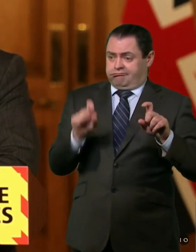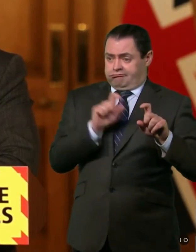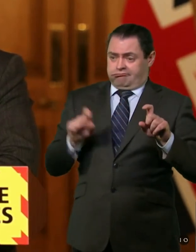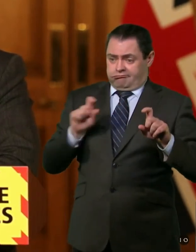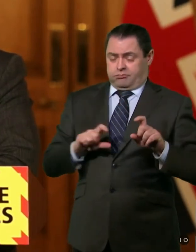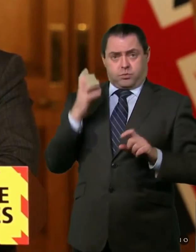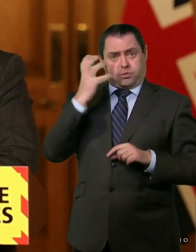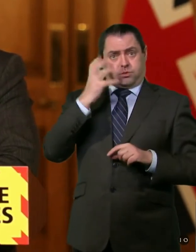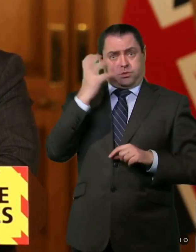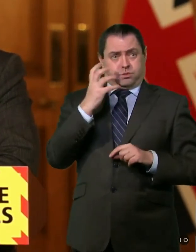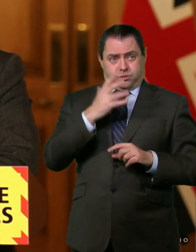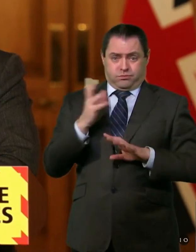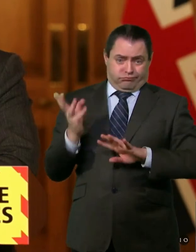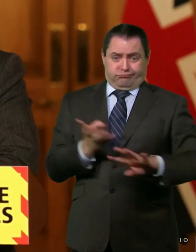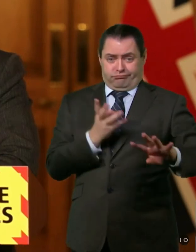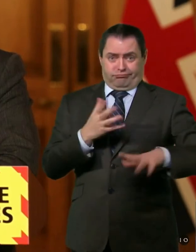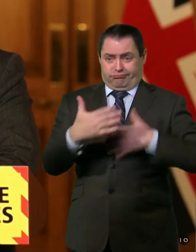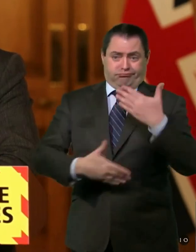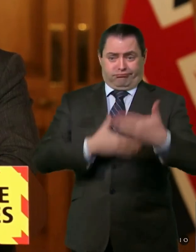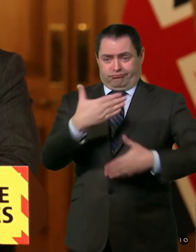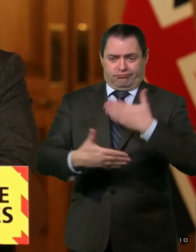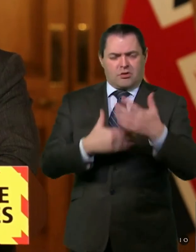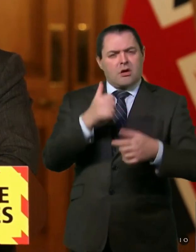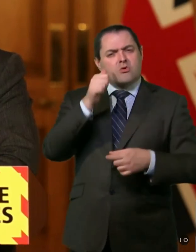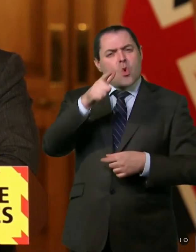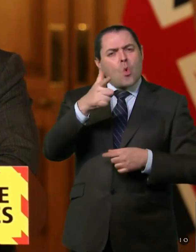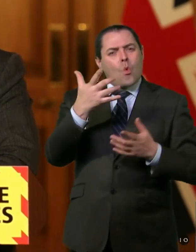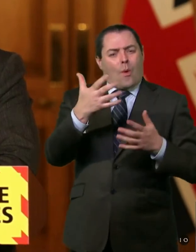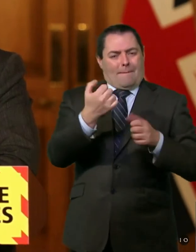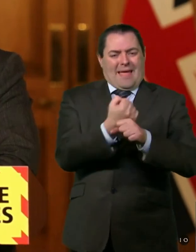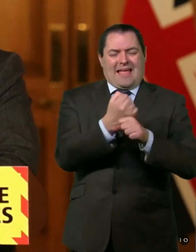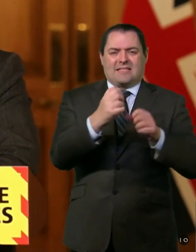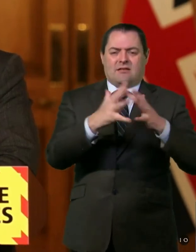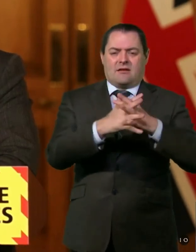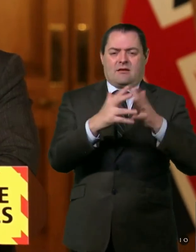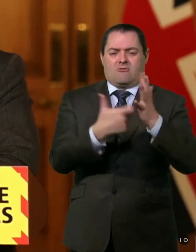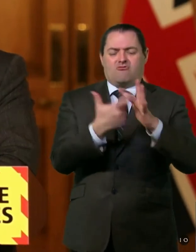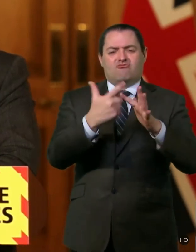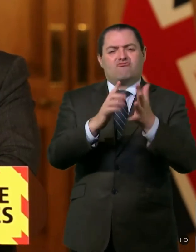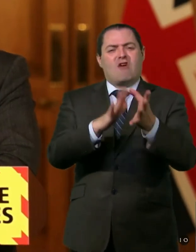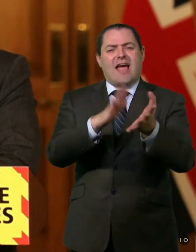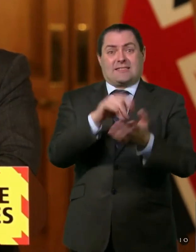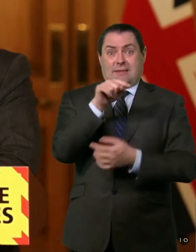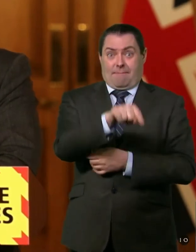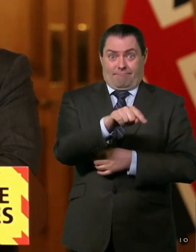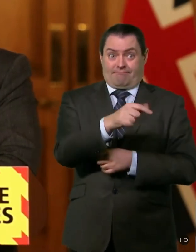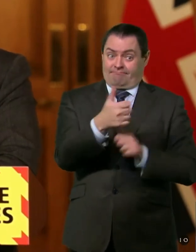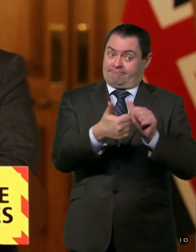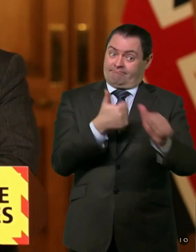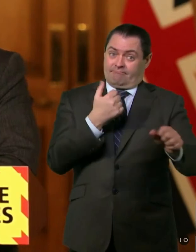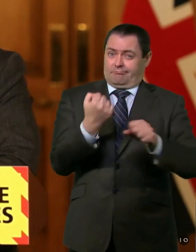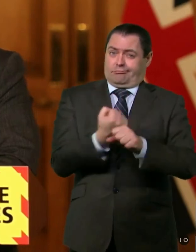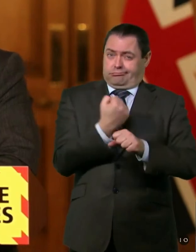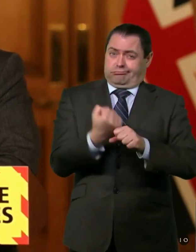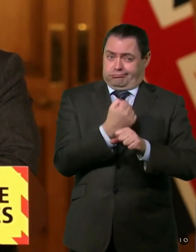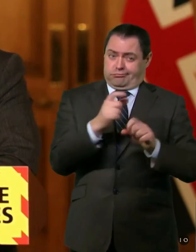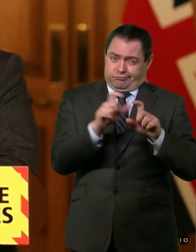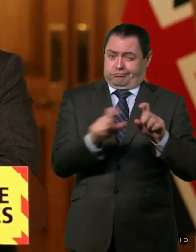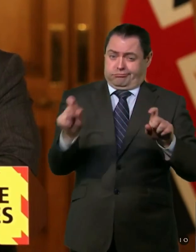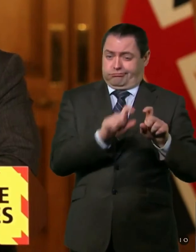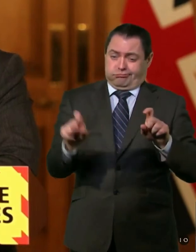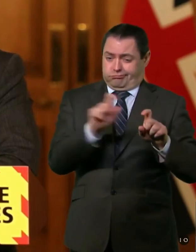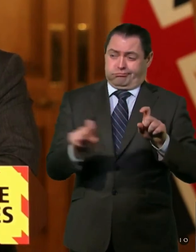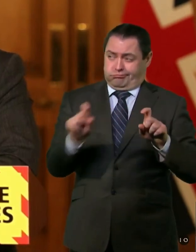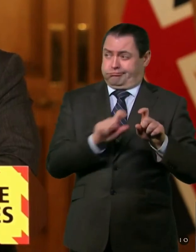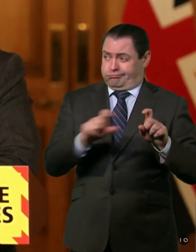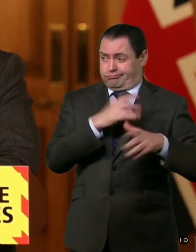Wrexham, as you know, and that will accelerate. That will the production